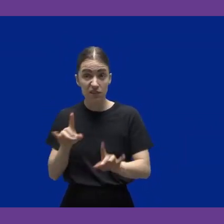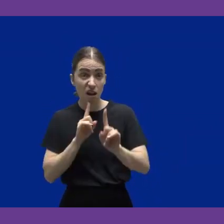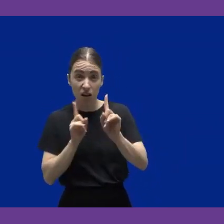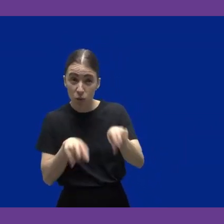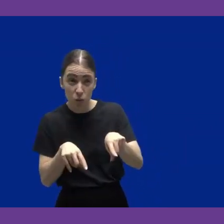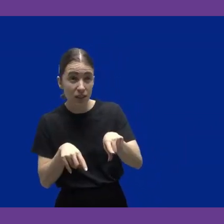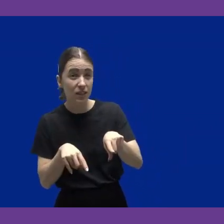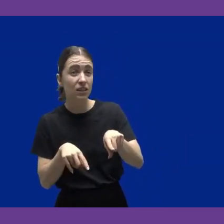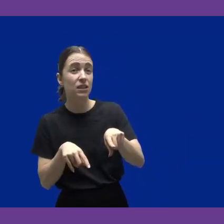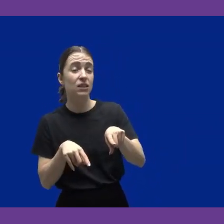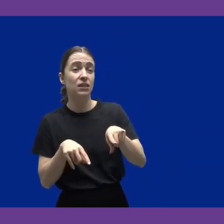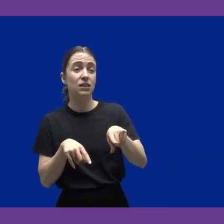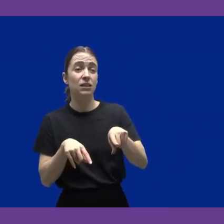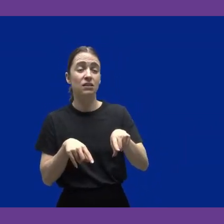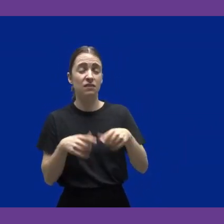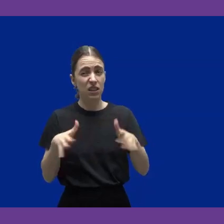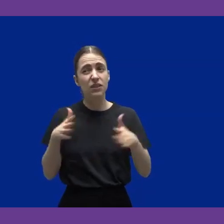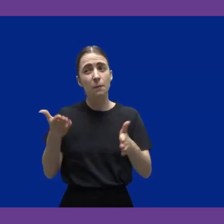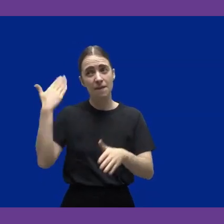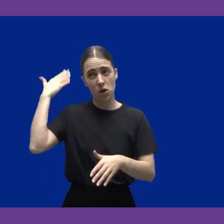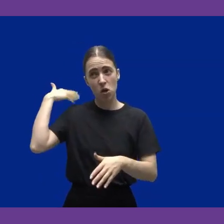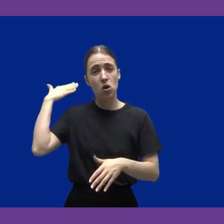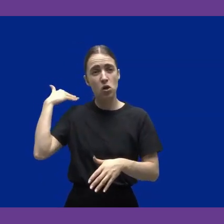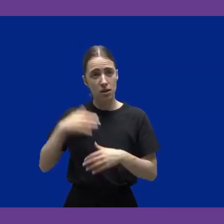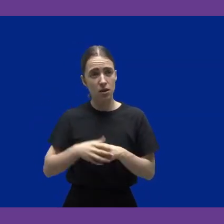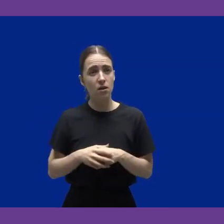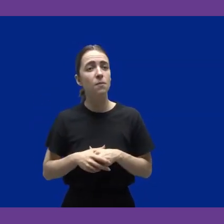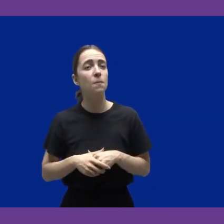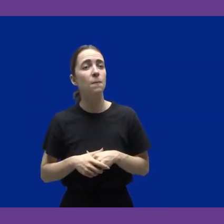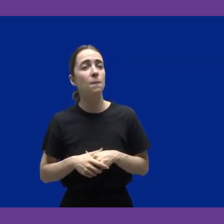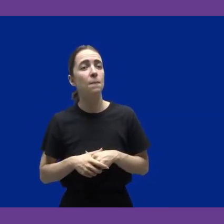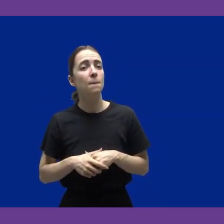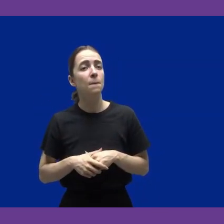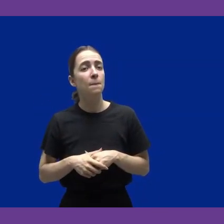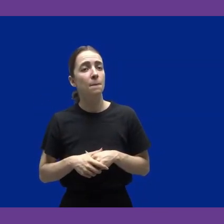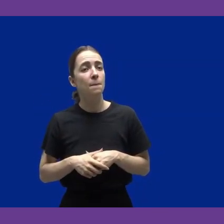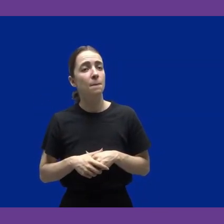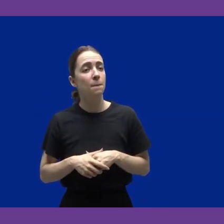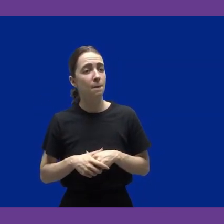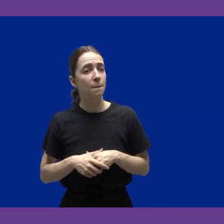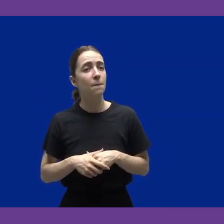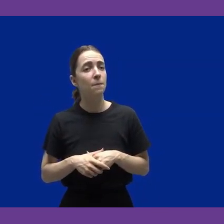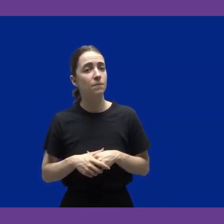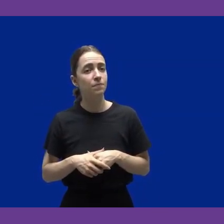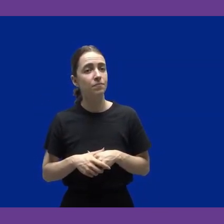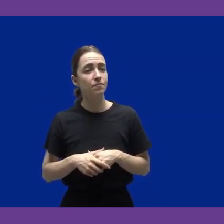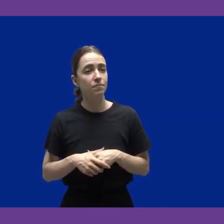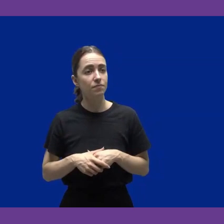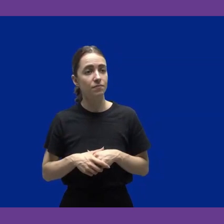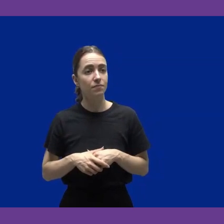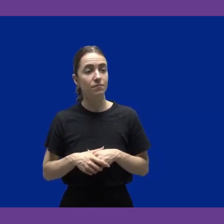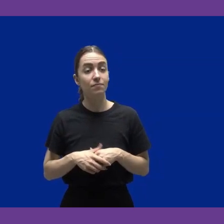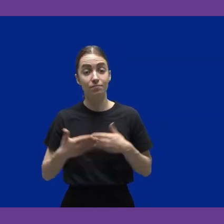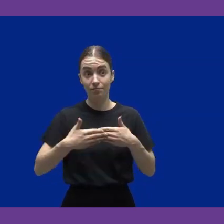And then we will have the different application every country until summer. All this because you don't say, sorry,